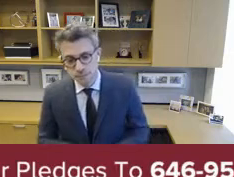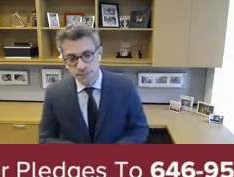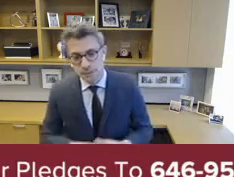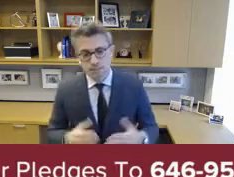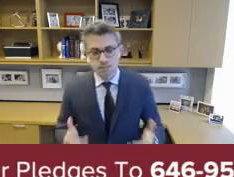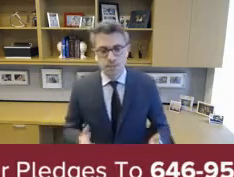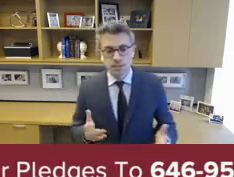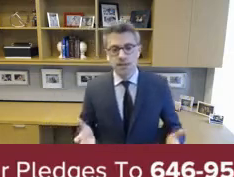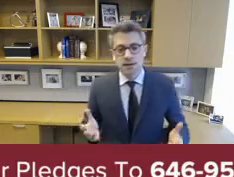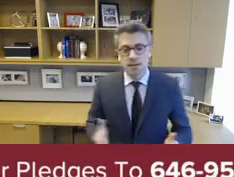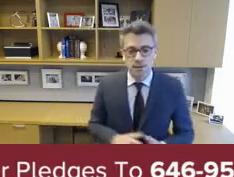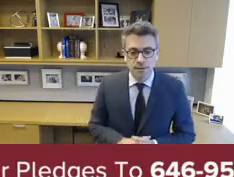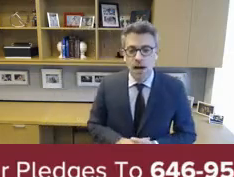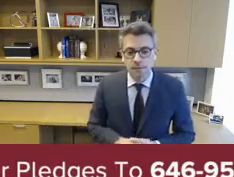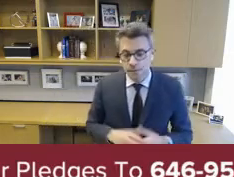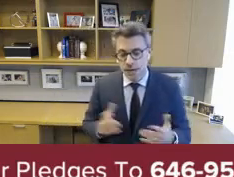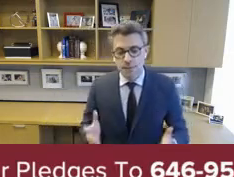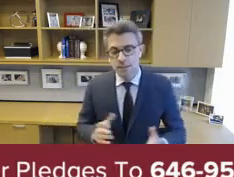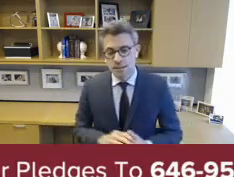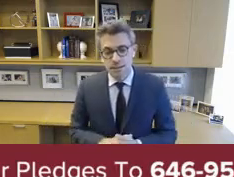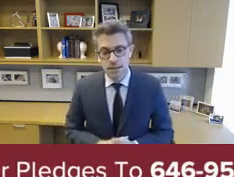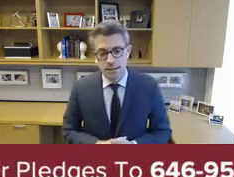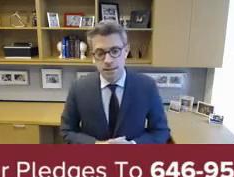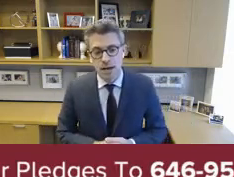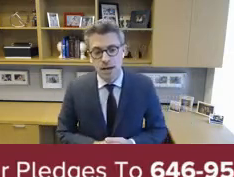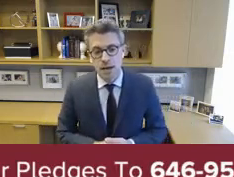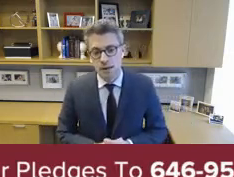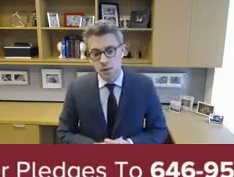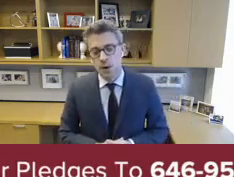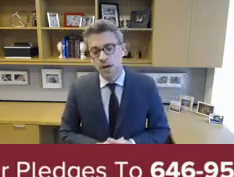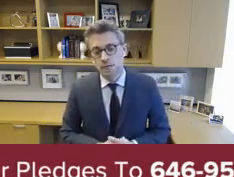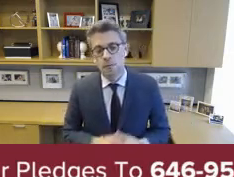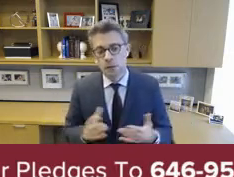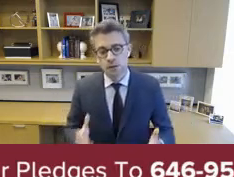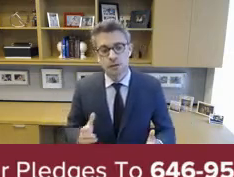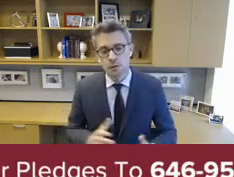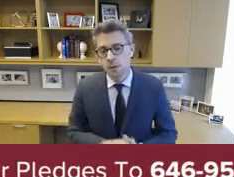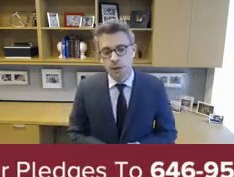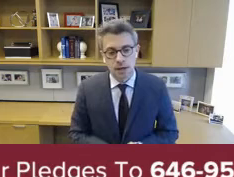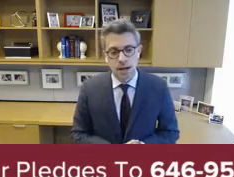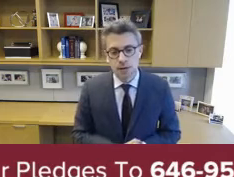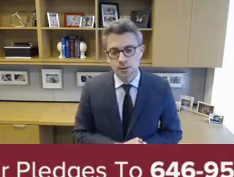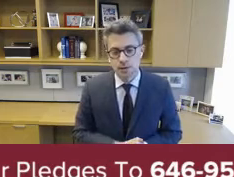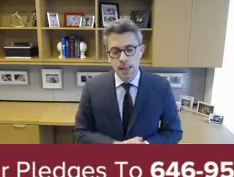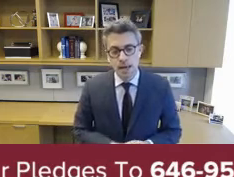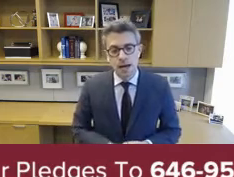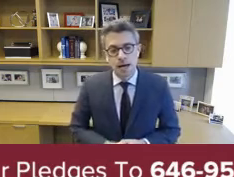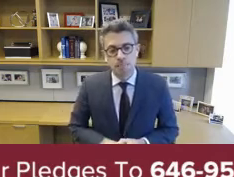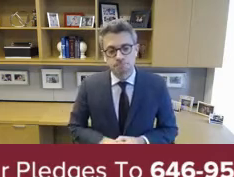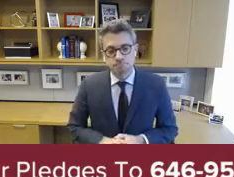less than $6,000 away from reaching $2 million.